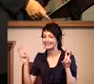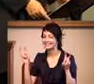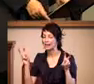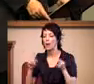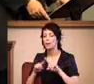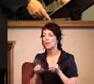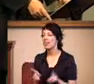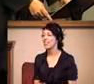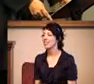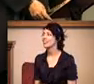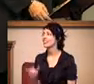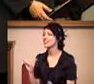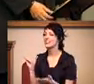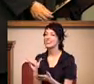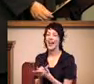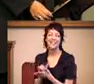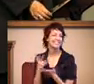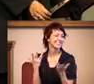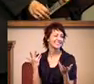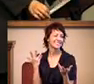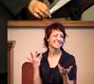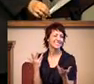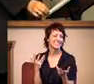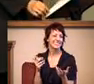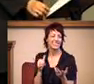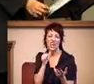But I'm like, oh, that is so sacrilegious. I can't.